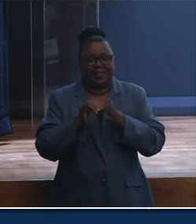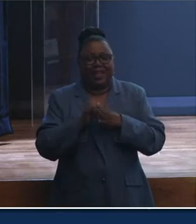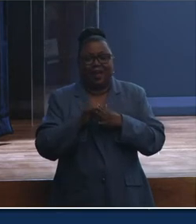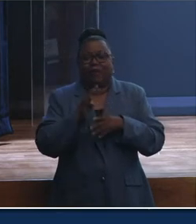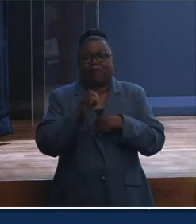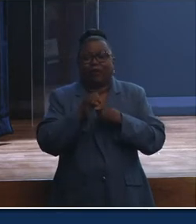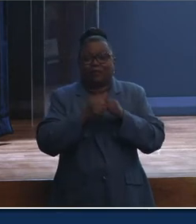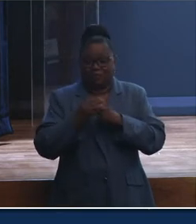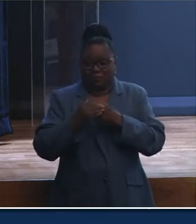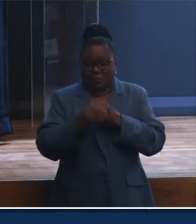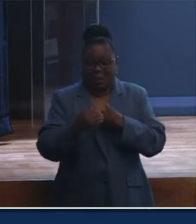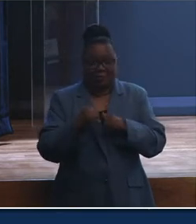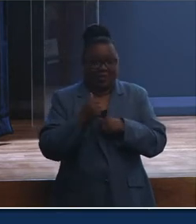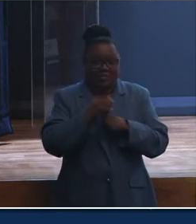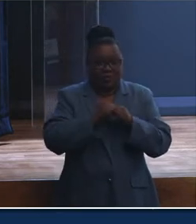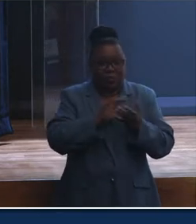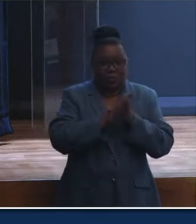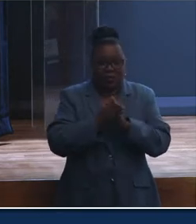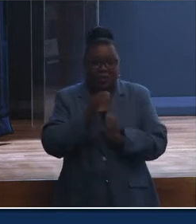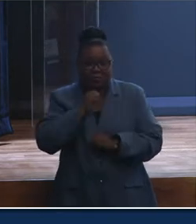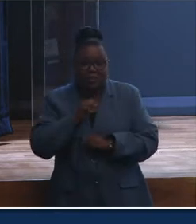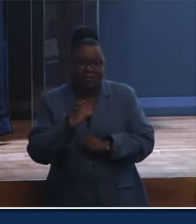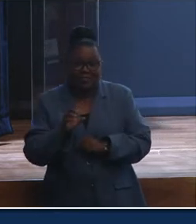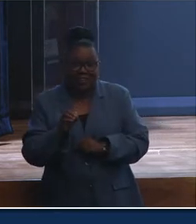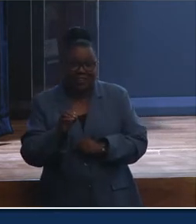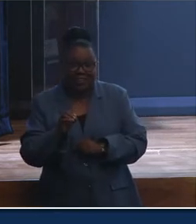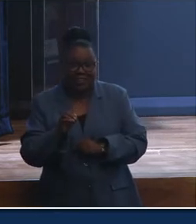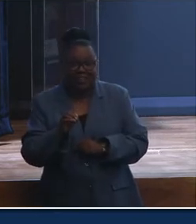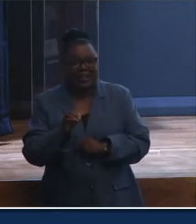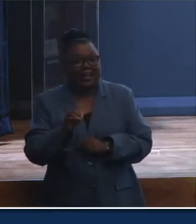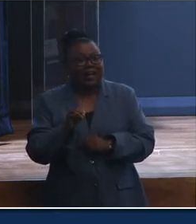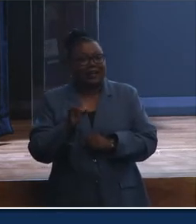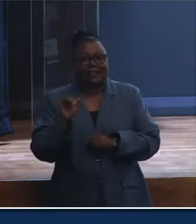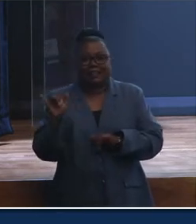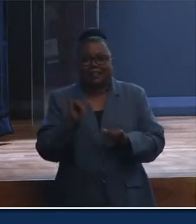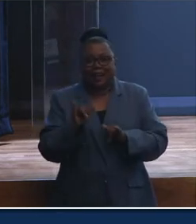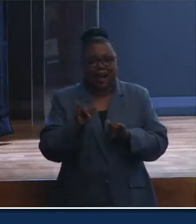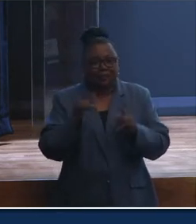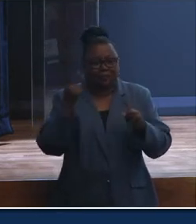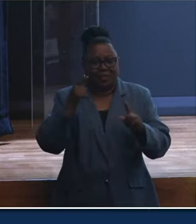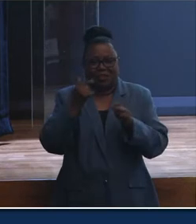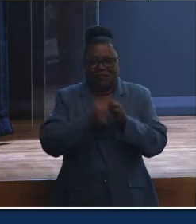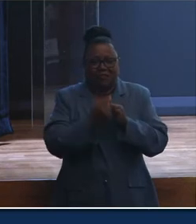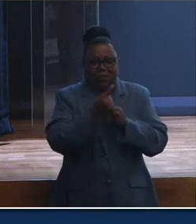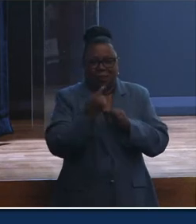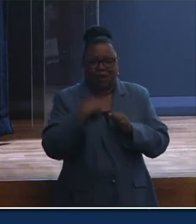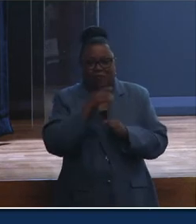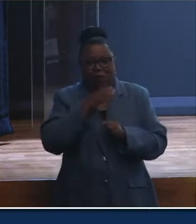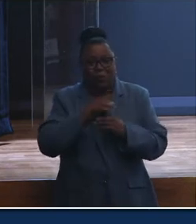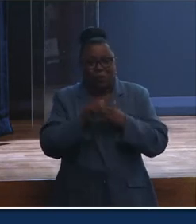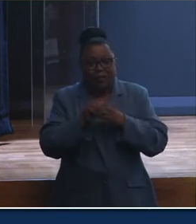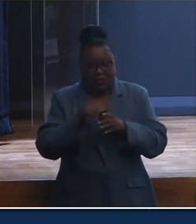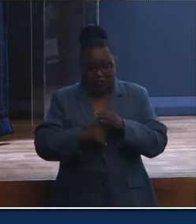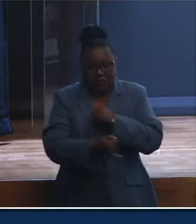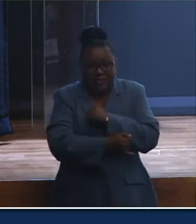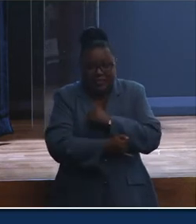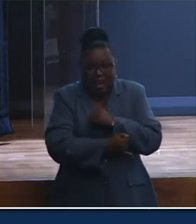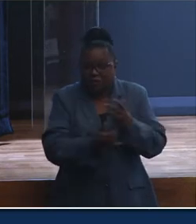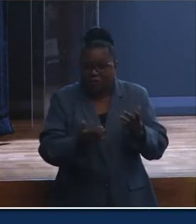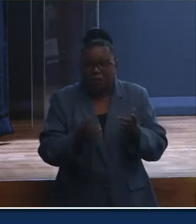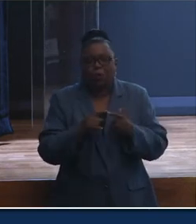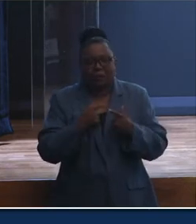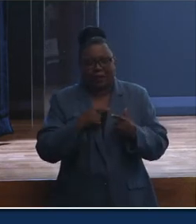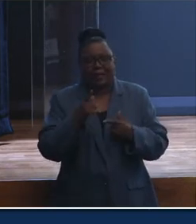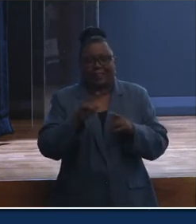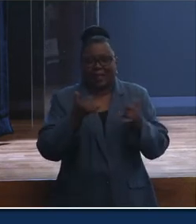know, 40 years from now, when that 10-year-old is 50, the common denominator for every single one of our women leaders in this country will